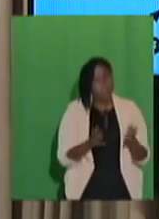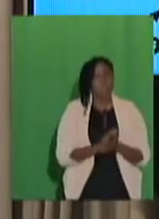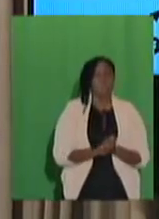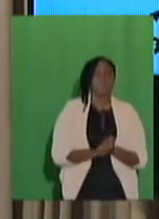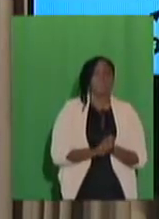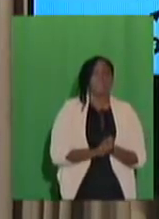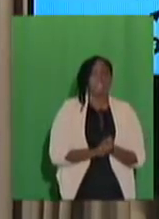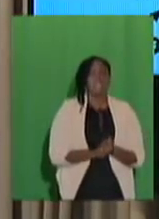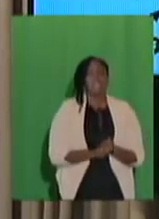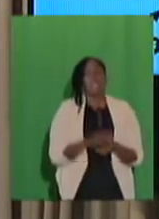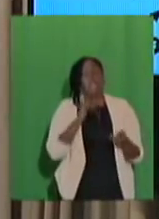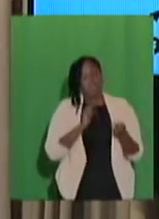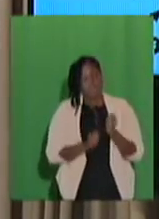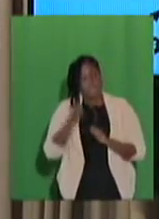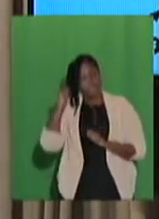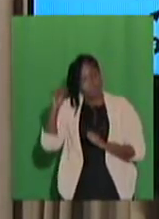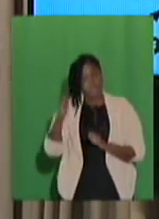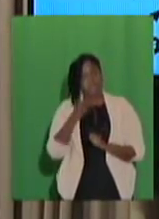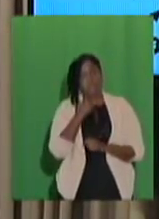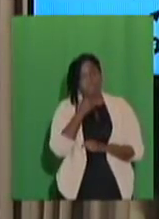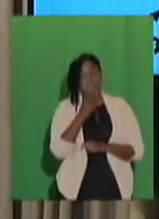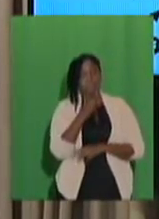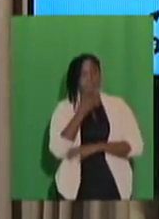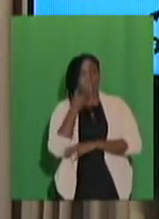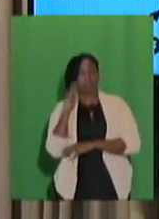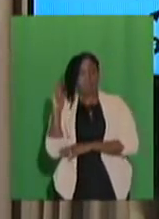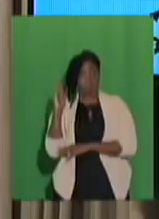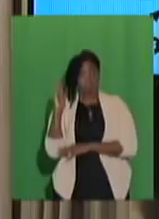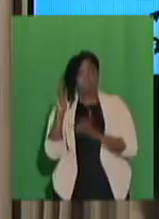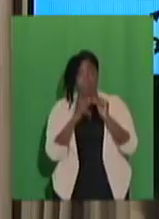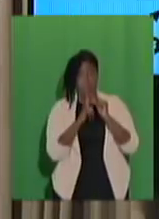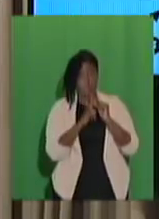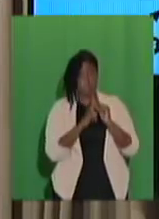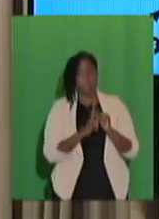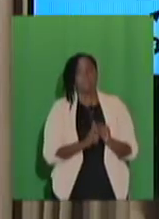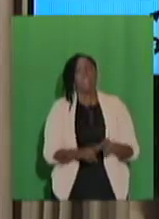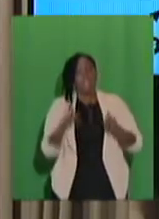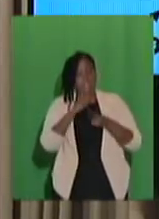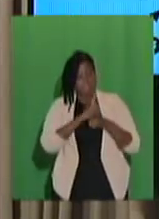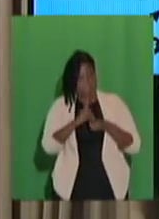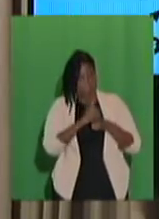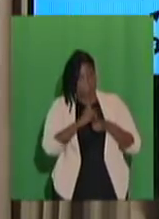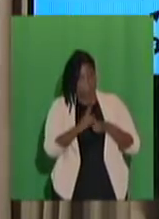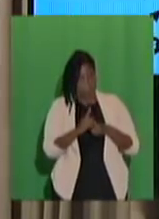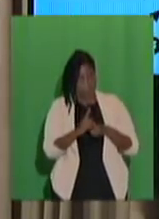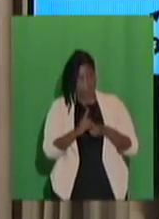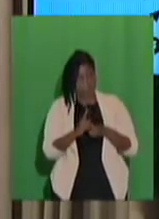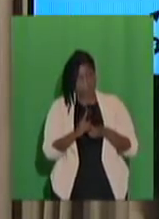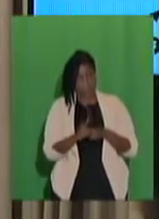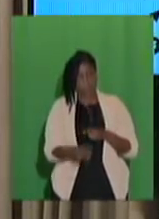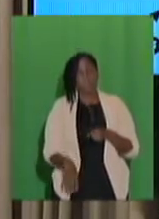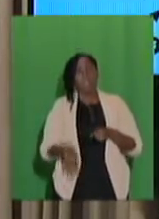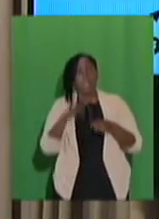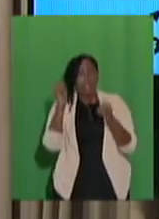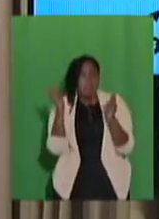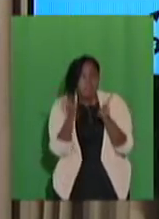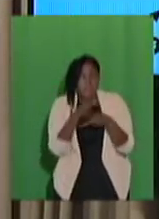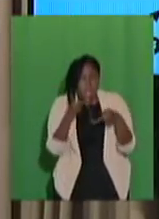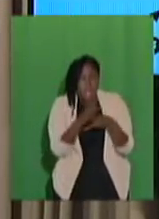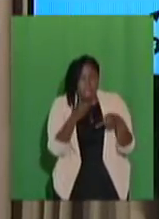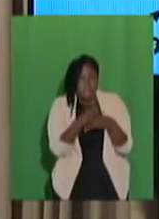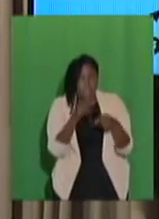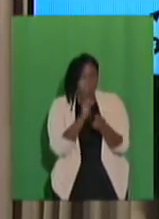discipline, production, and the third one is tolerance. If we live by those